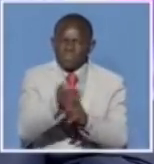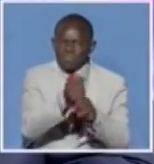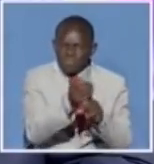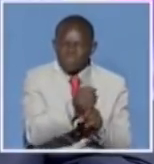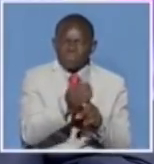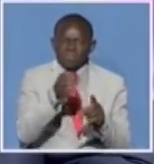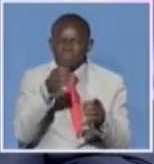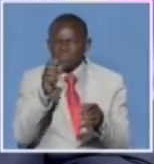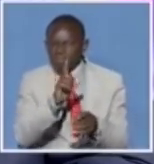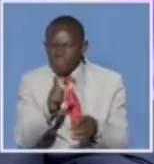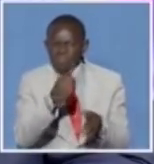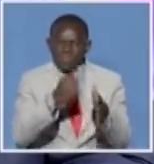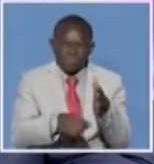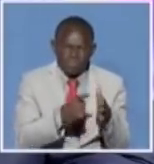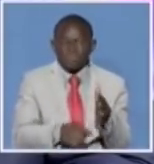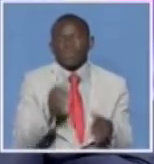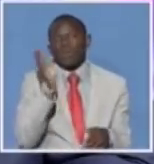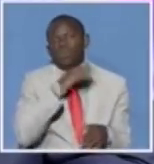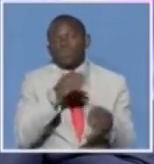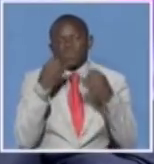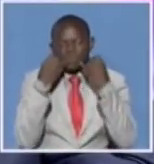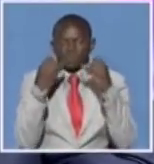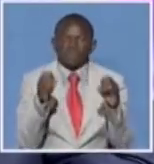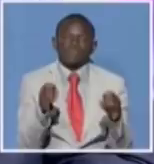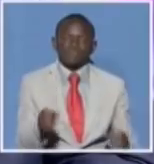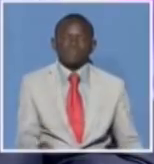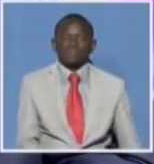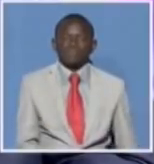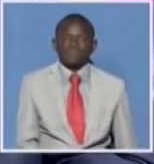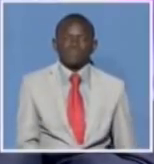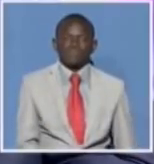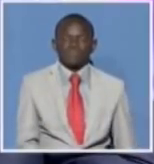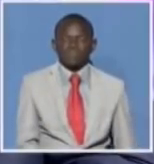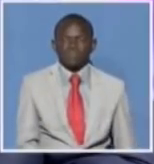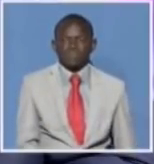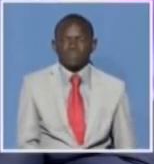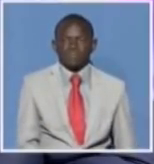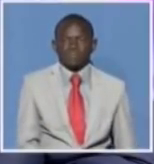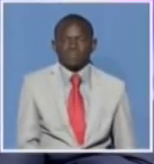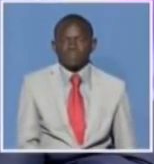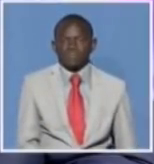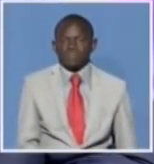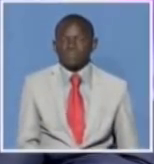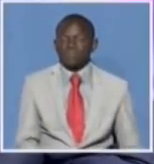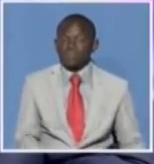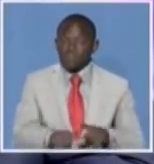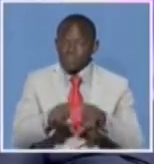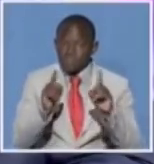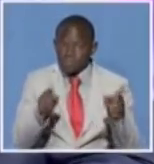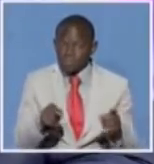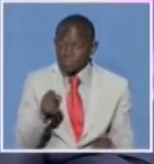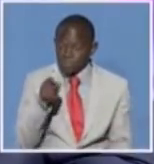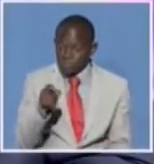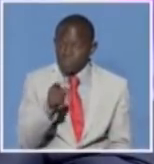to undertake. Now, in terms of the very specific issues, because of the nature of the issues we are dealing with, there